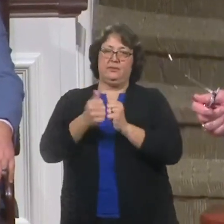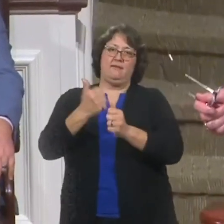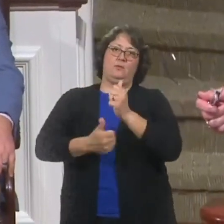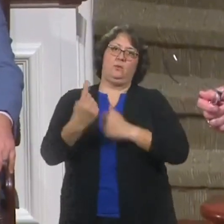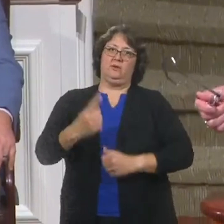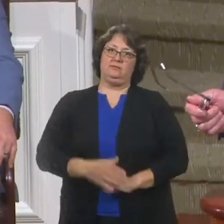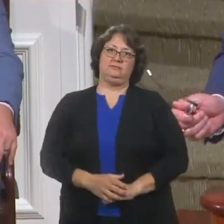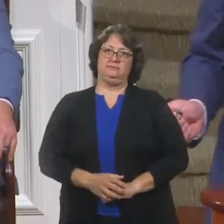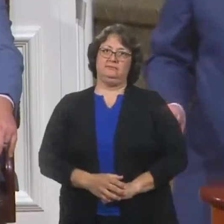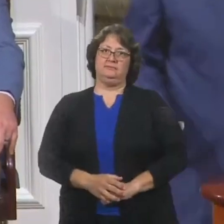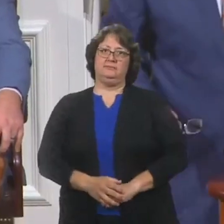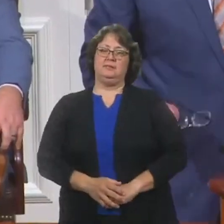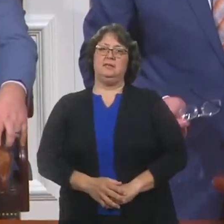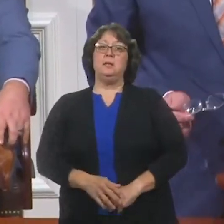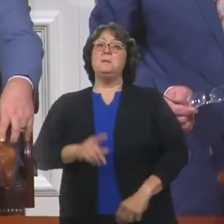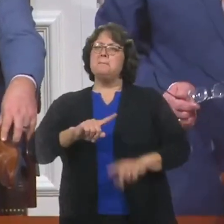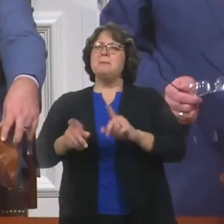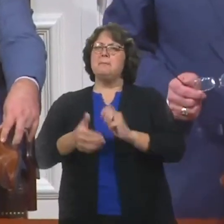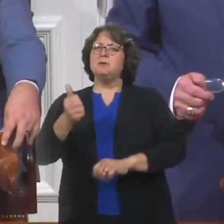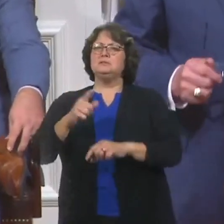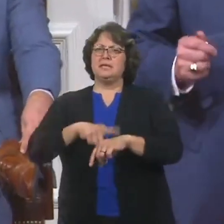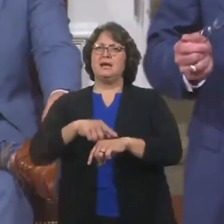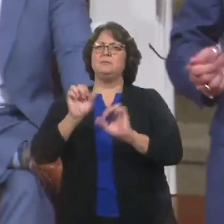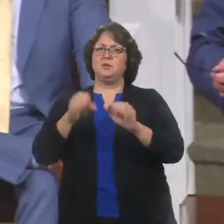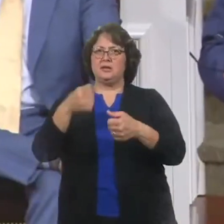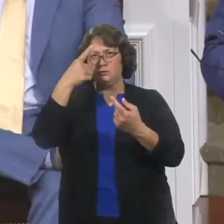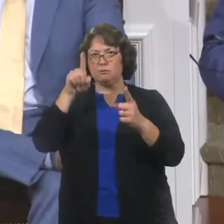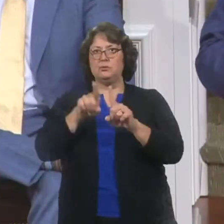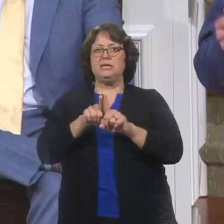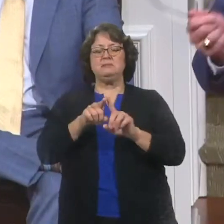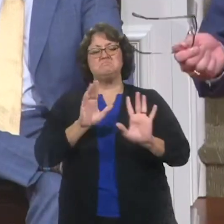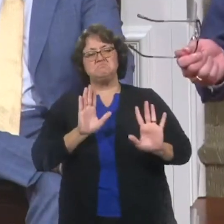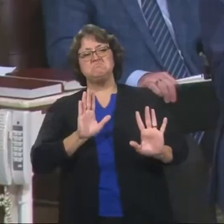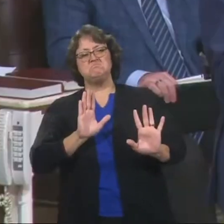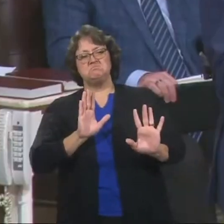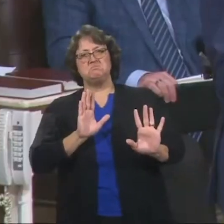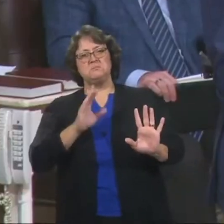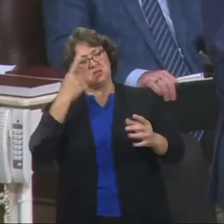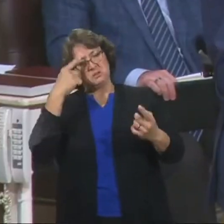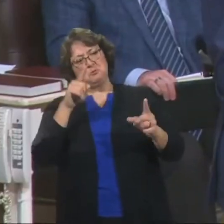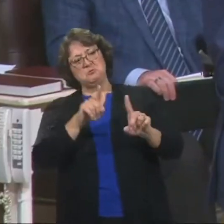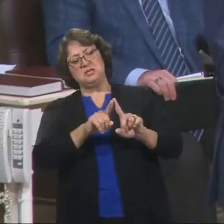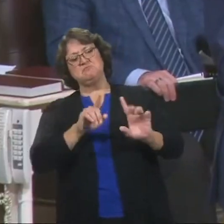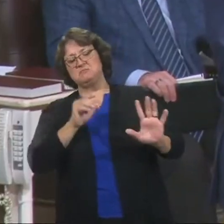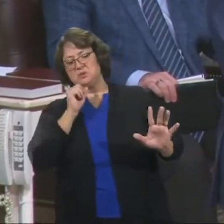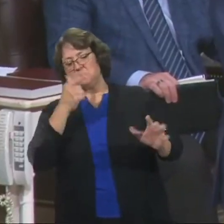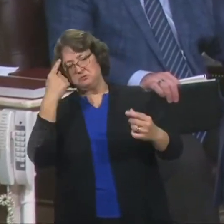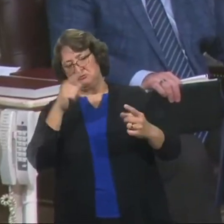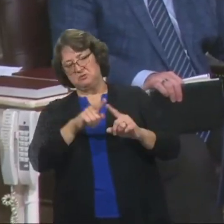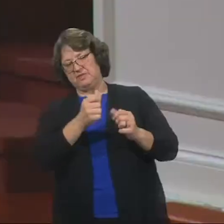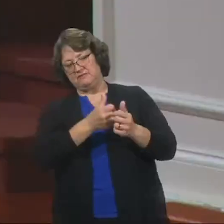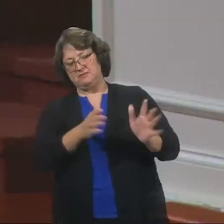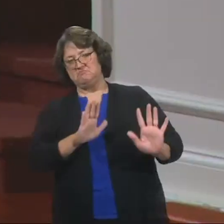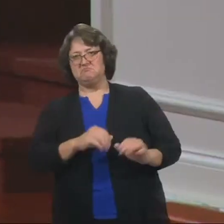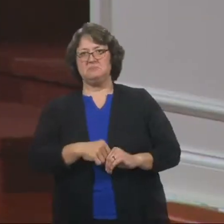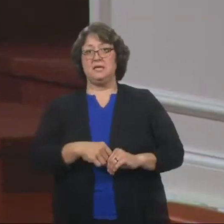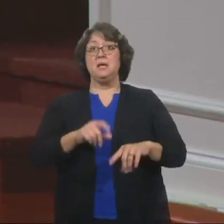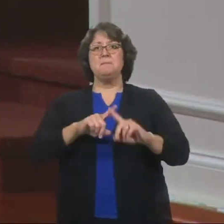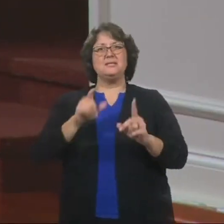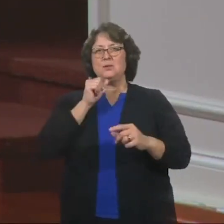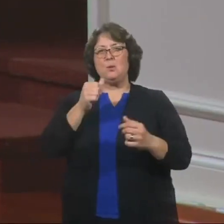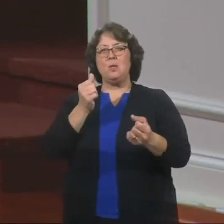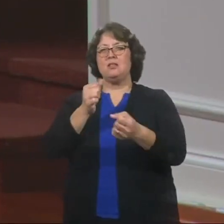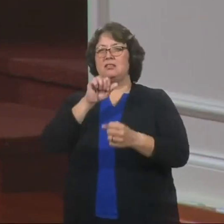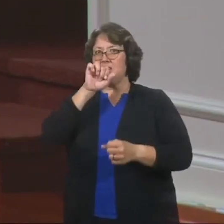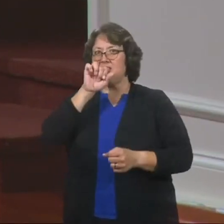everybody. But most of the time you can agree to disagree agreeably. But he said, don't love